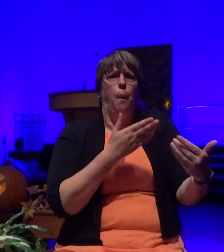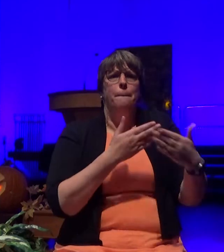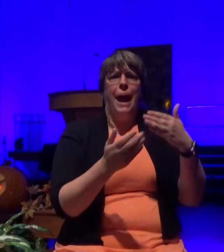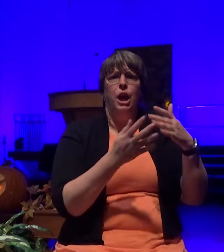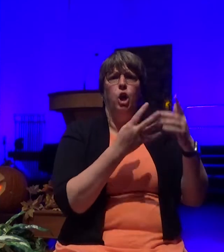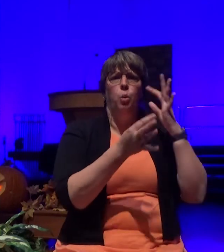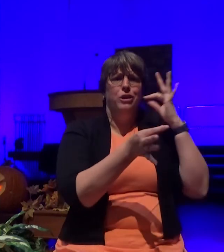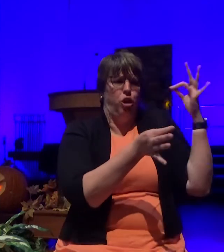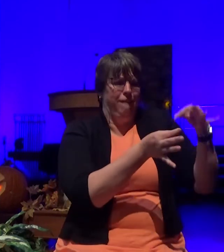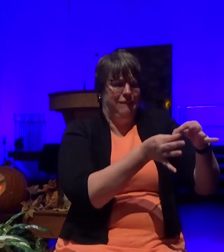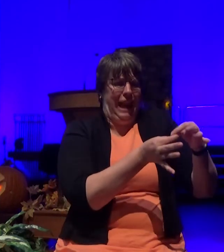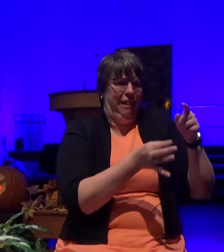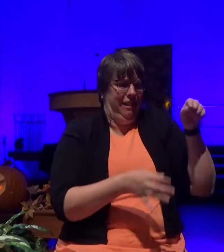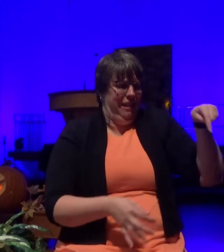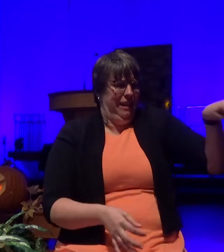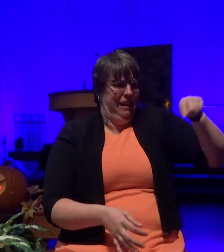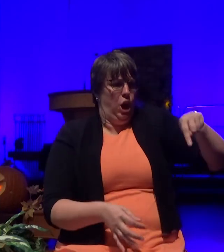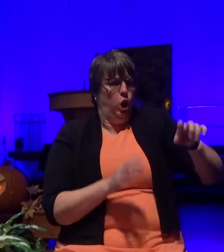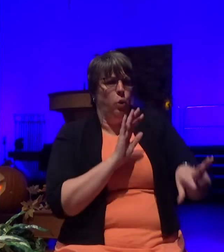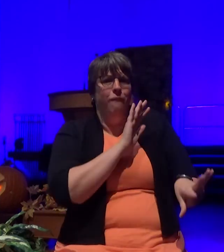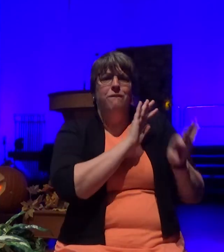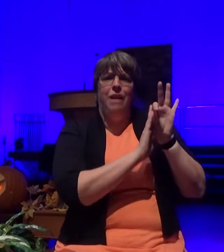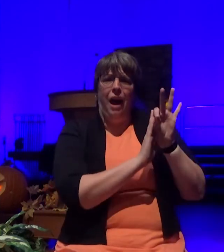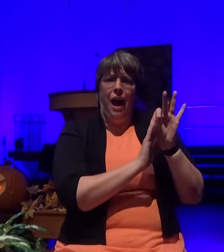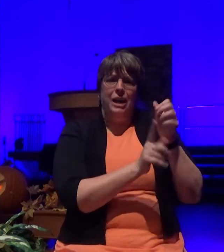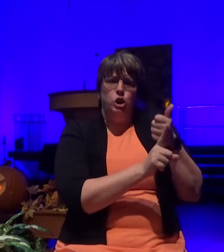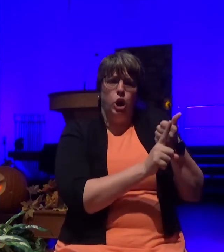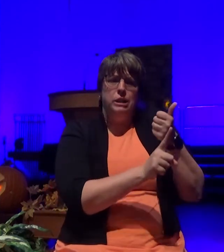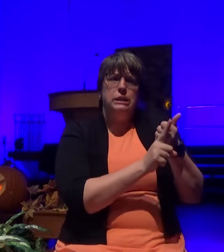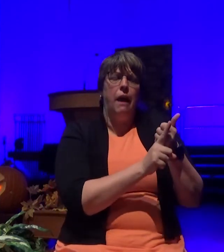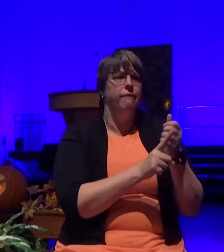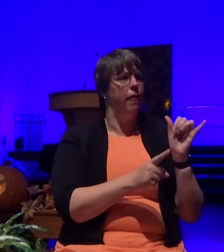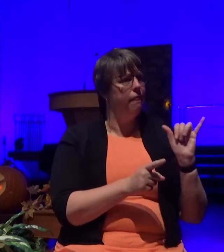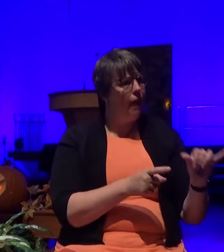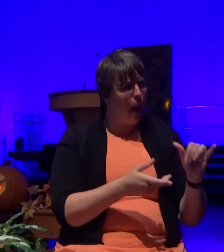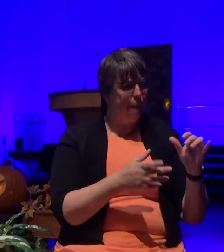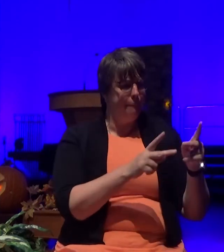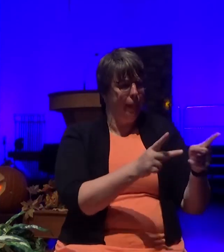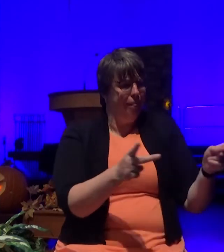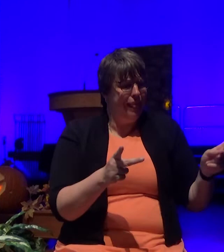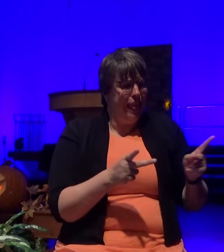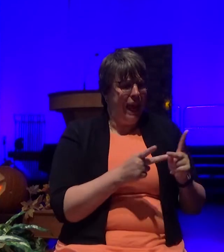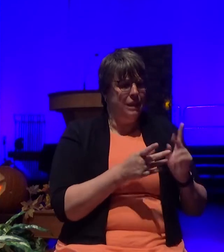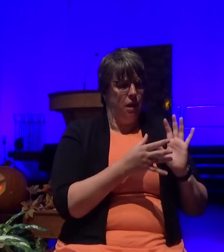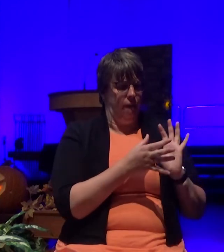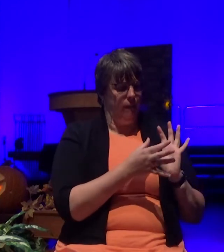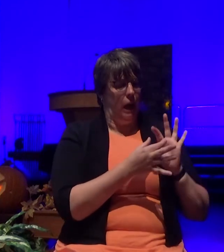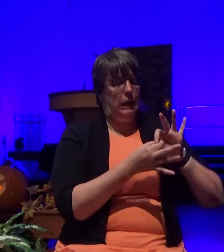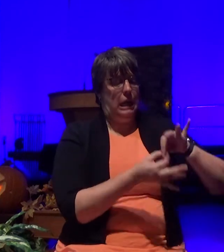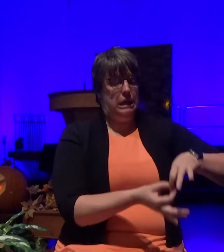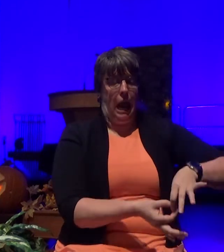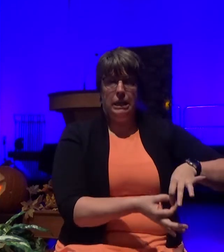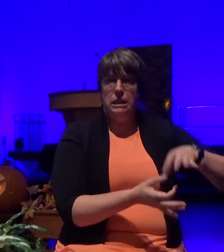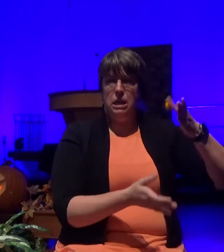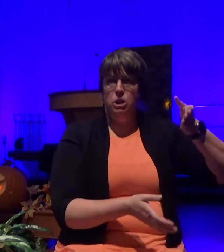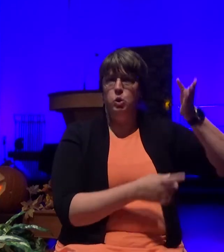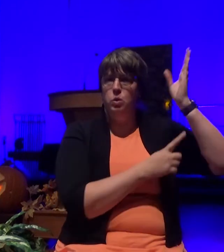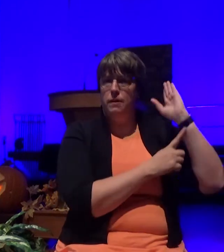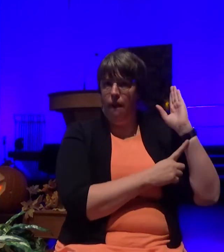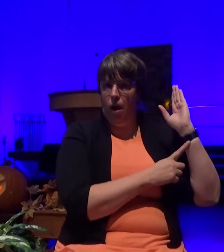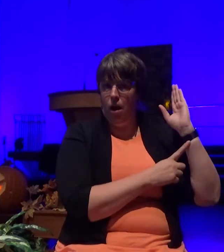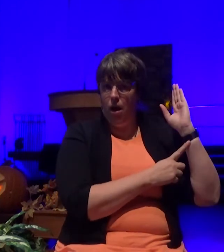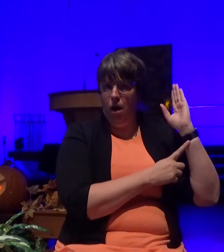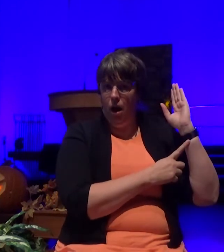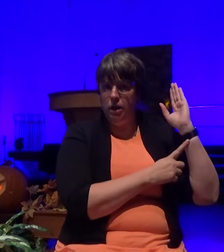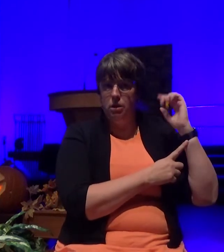find themselves in an inexplicable place of connectedness to the divine, where we can recognize